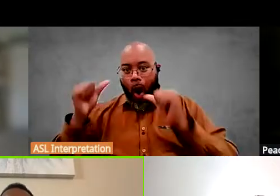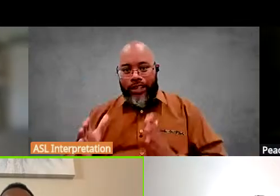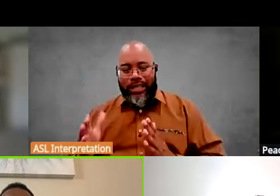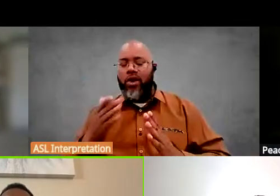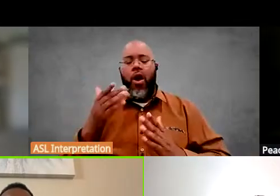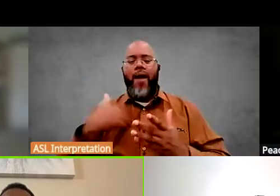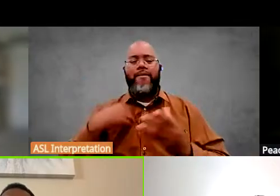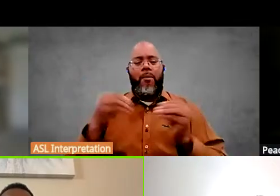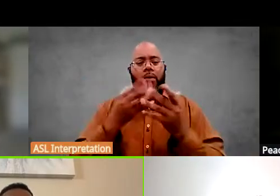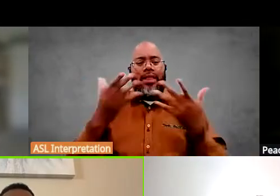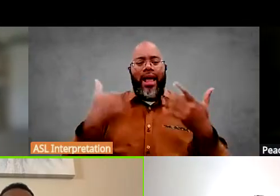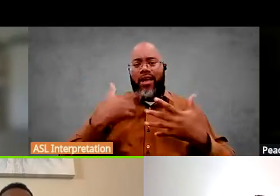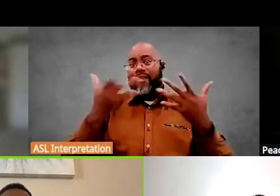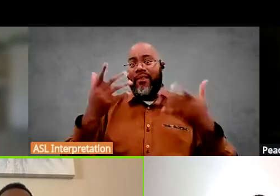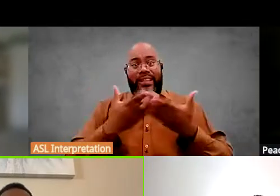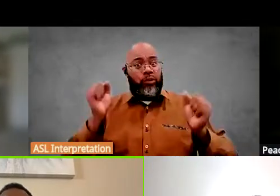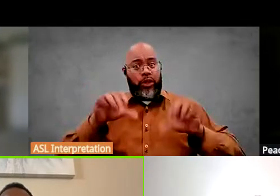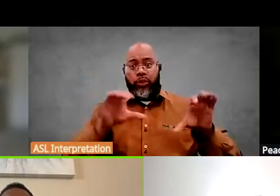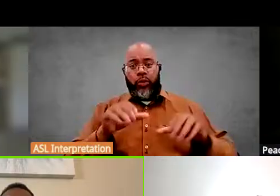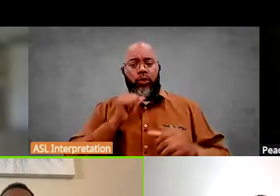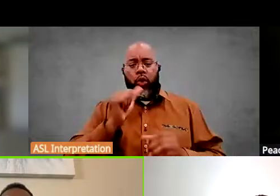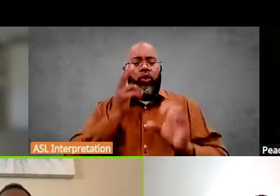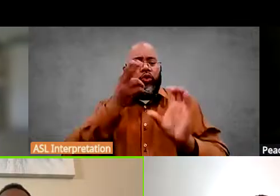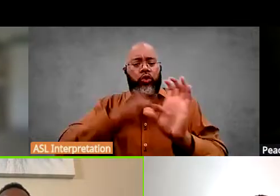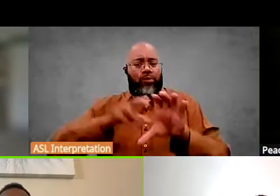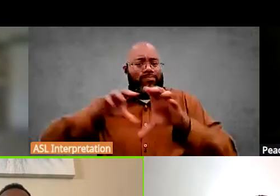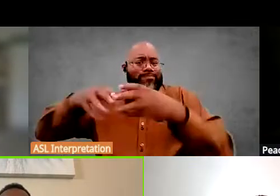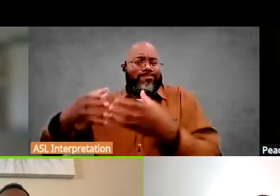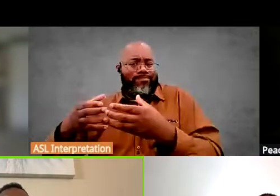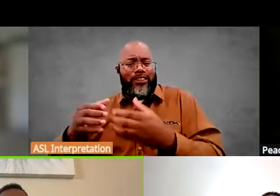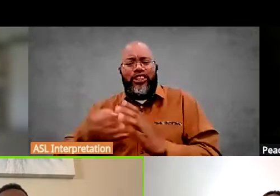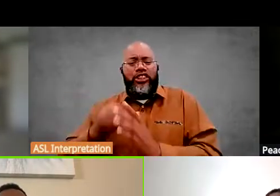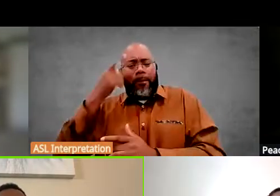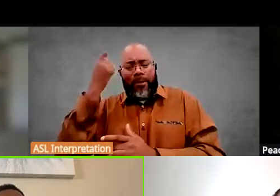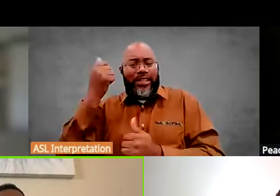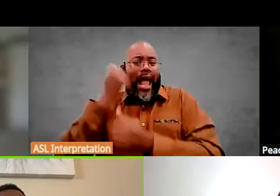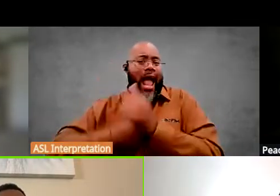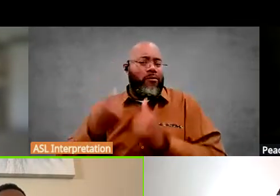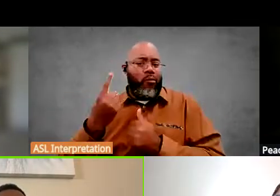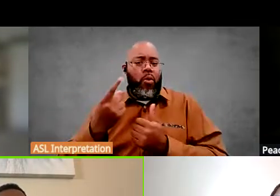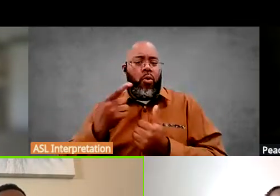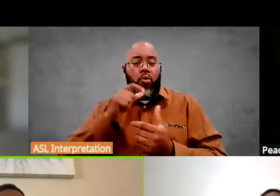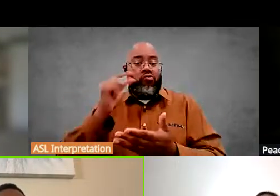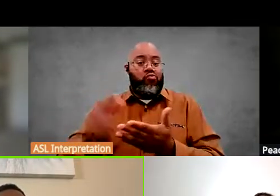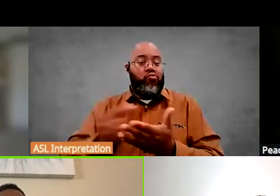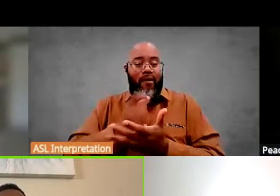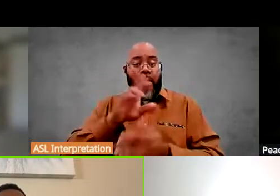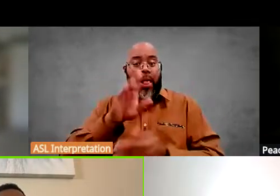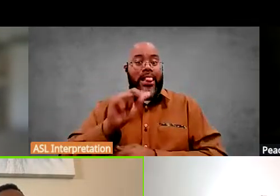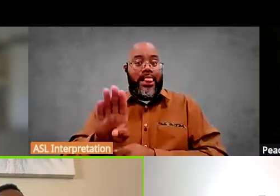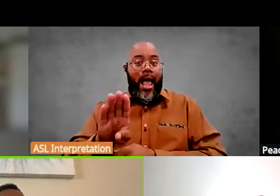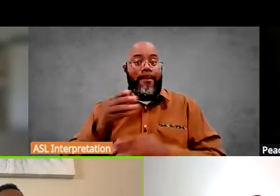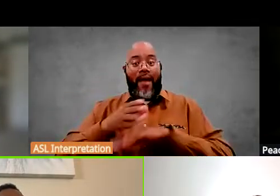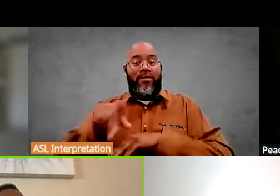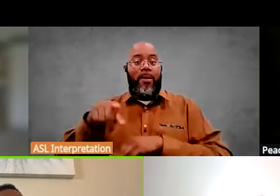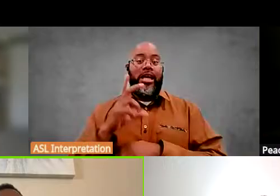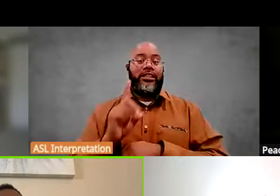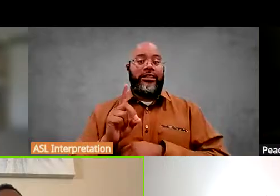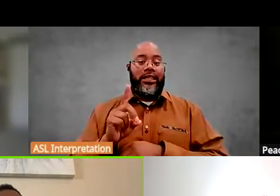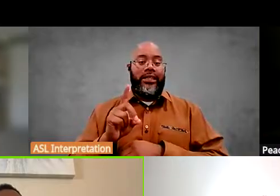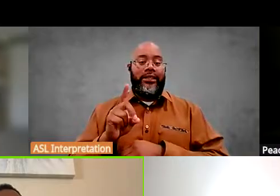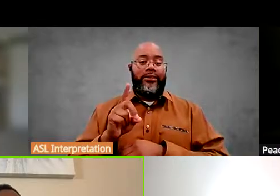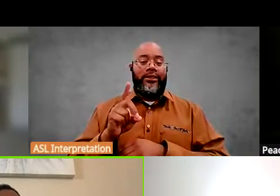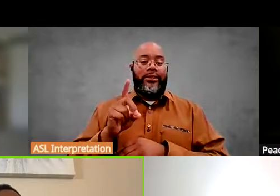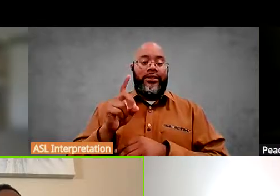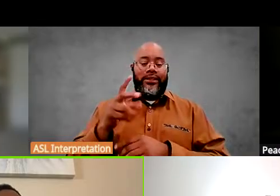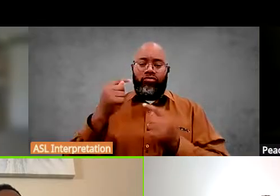are a lot of things you can do. Don't join the bandwagon just because everyone that graduates from your lab after a PhD,